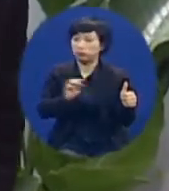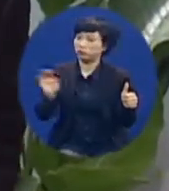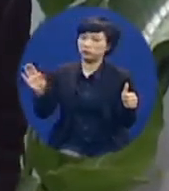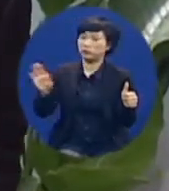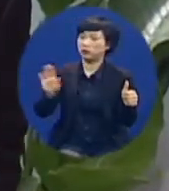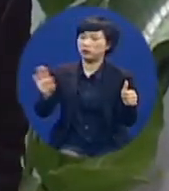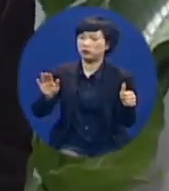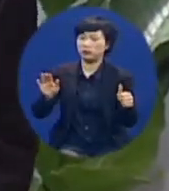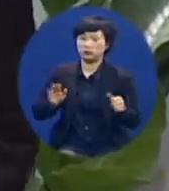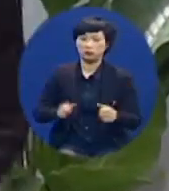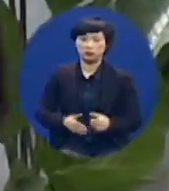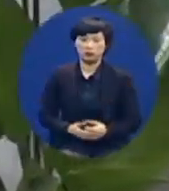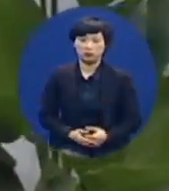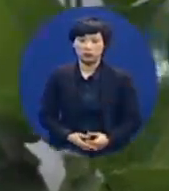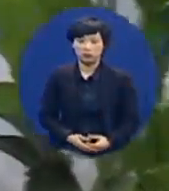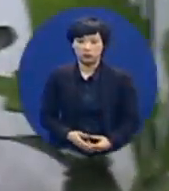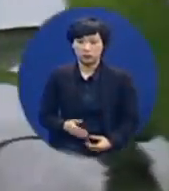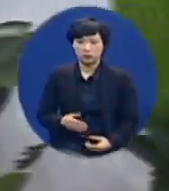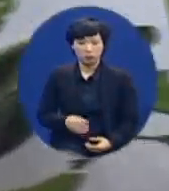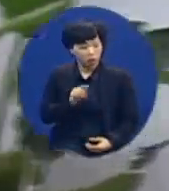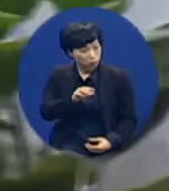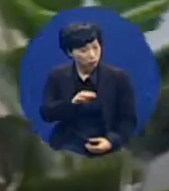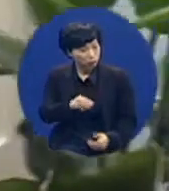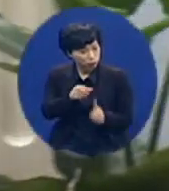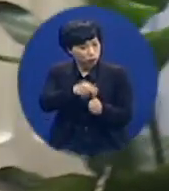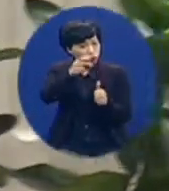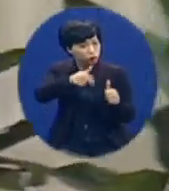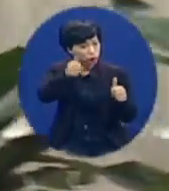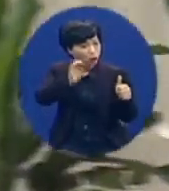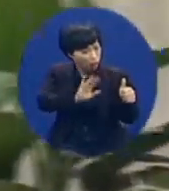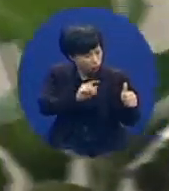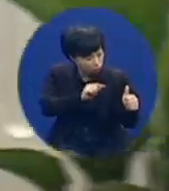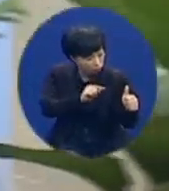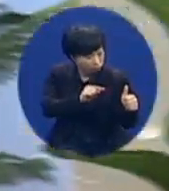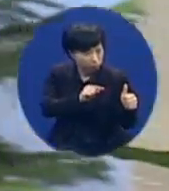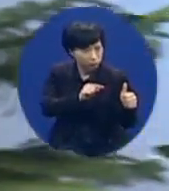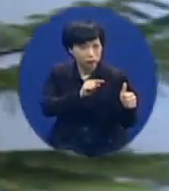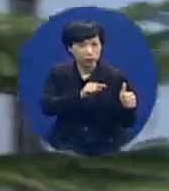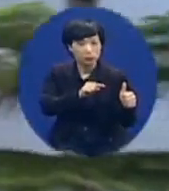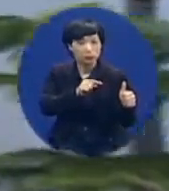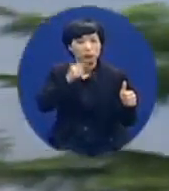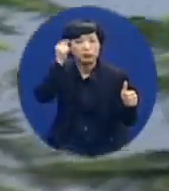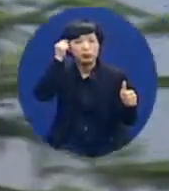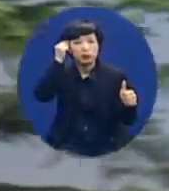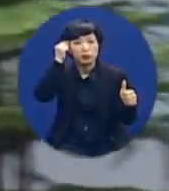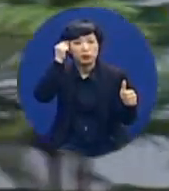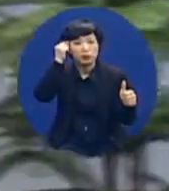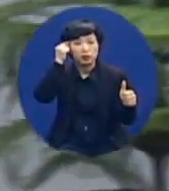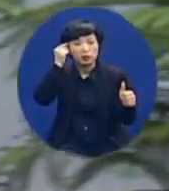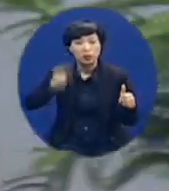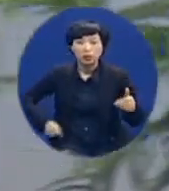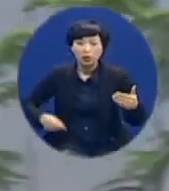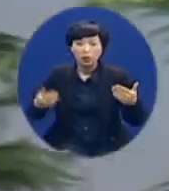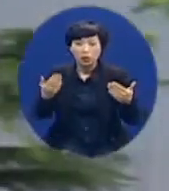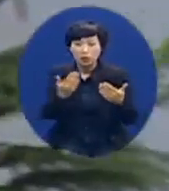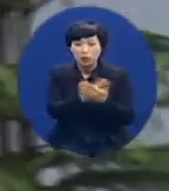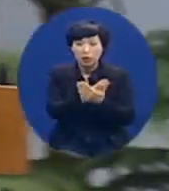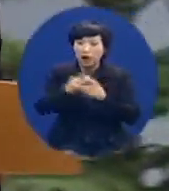"No, I'm not. You are not the Messiah. Then why are you telling us to repent?"